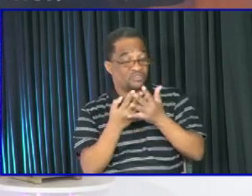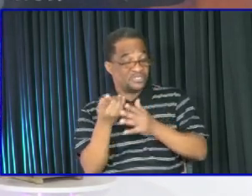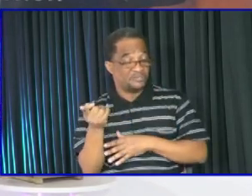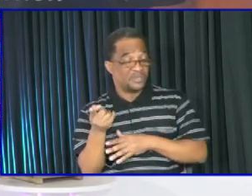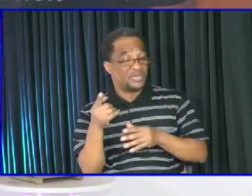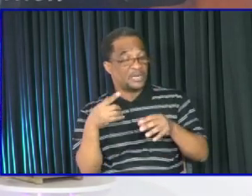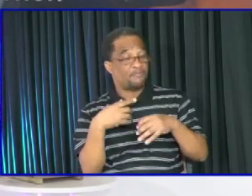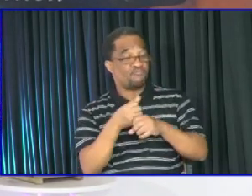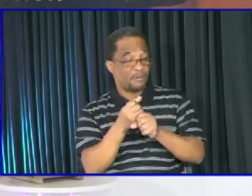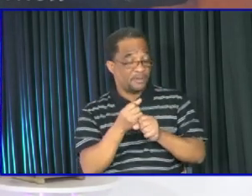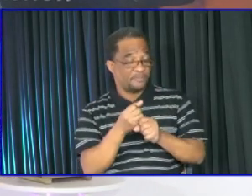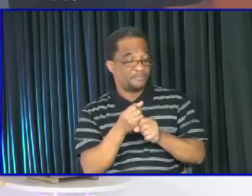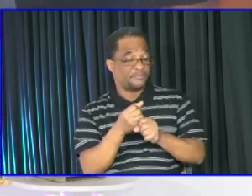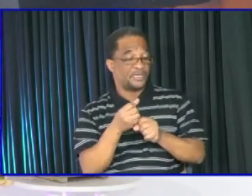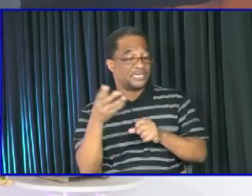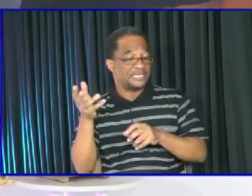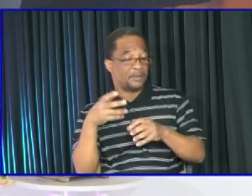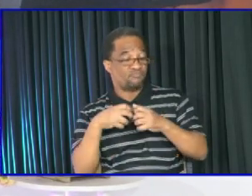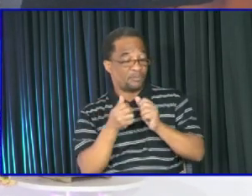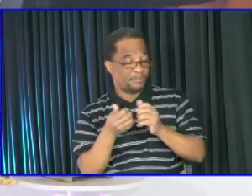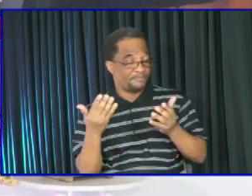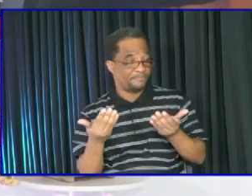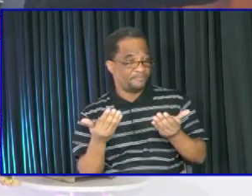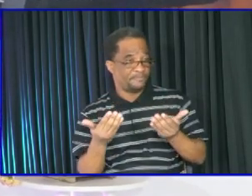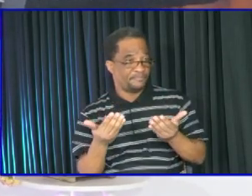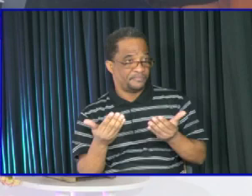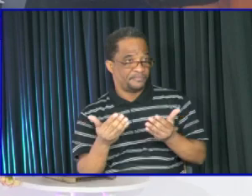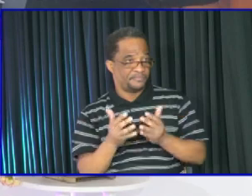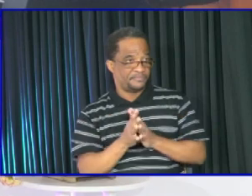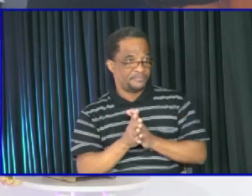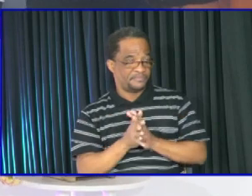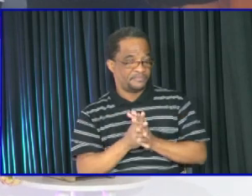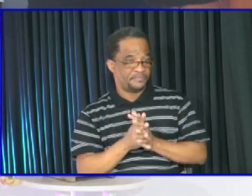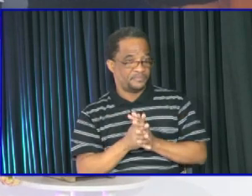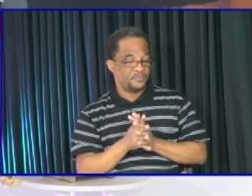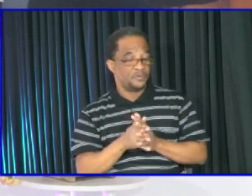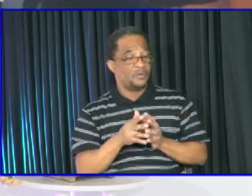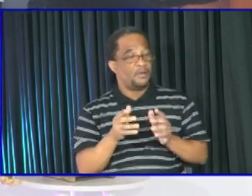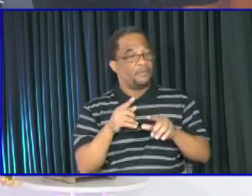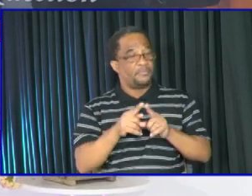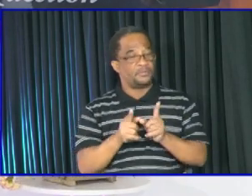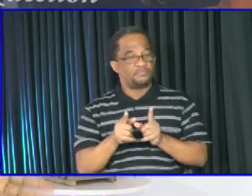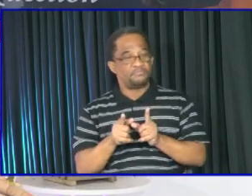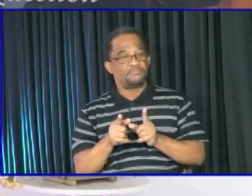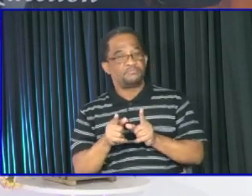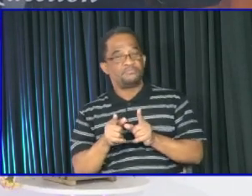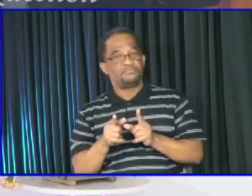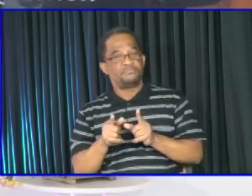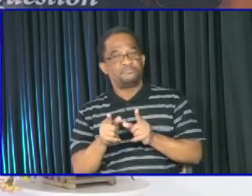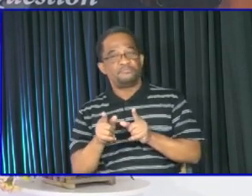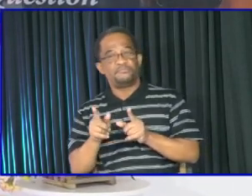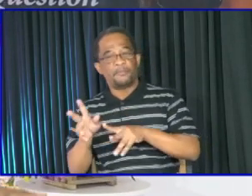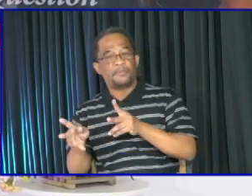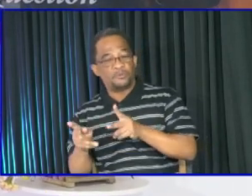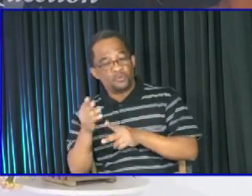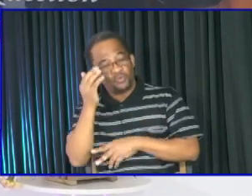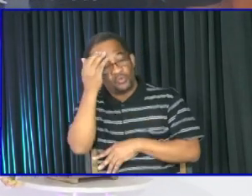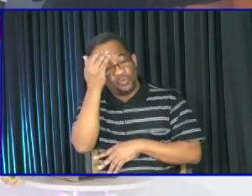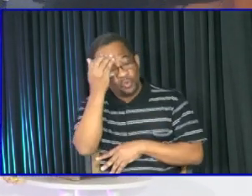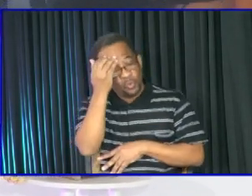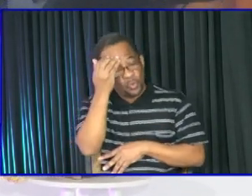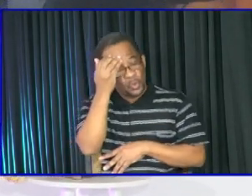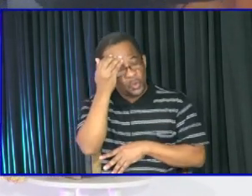here. Nobody likes Barabbas. They know Barabbas is a criminal. He is guilty of so many crimes,